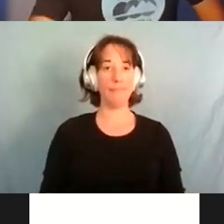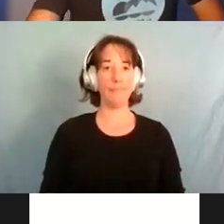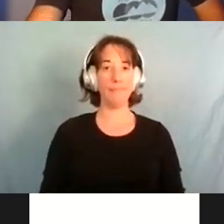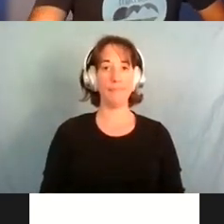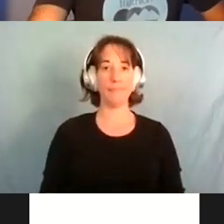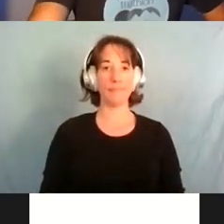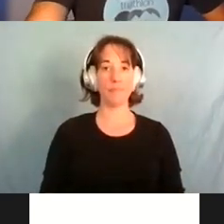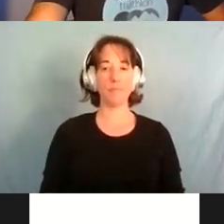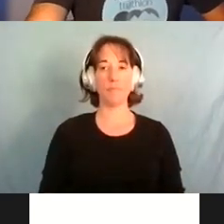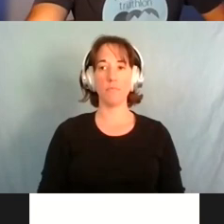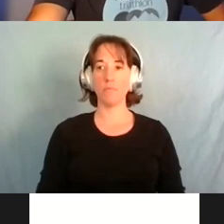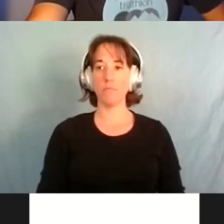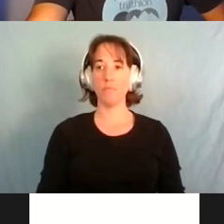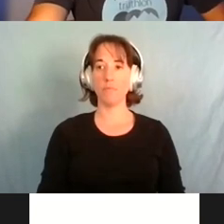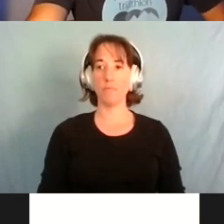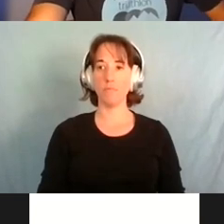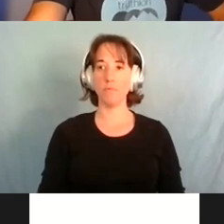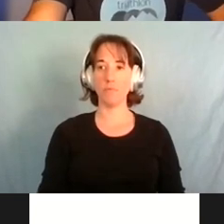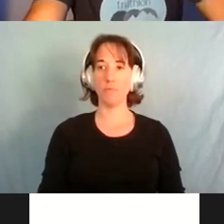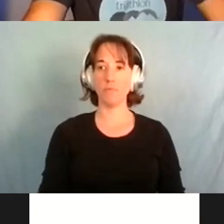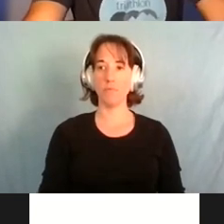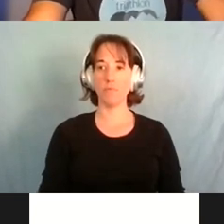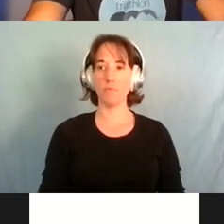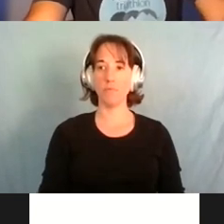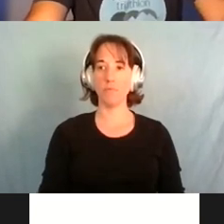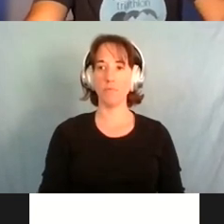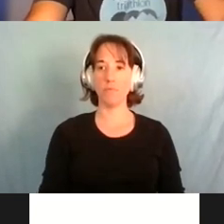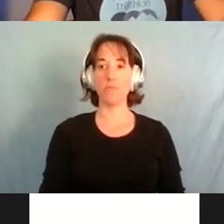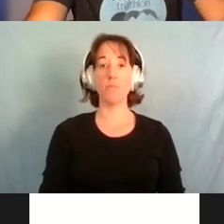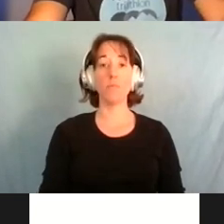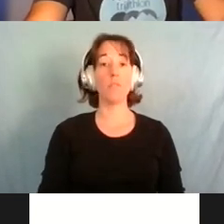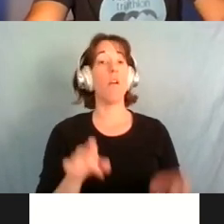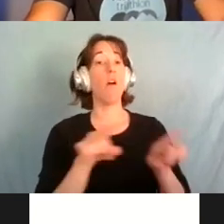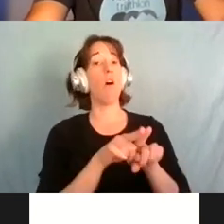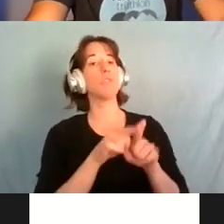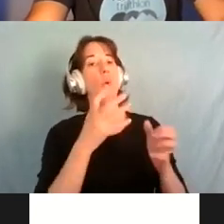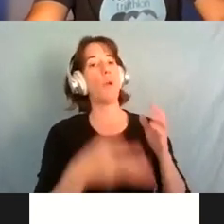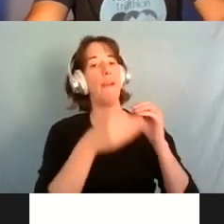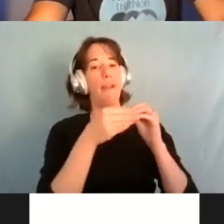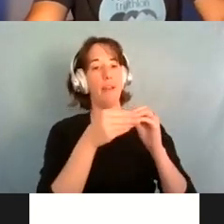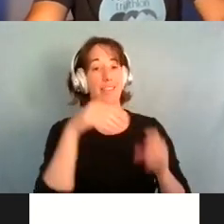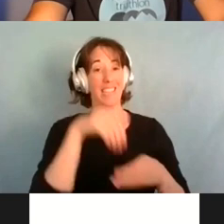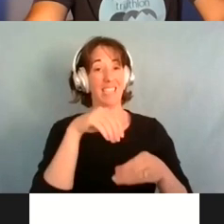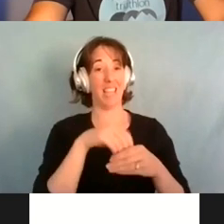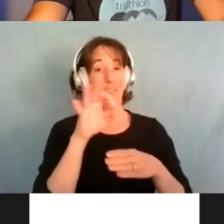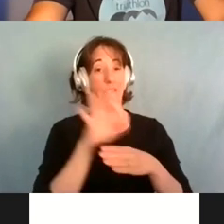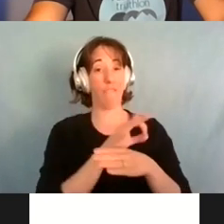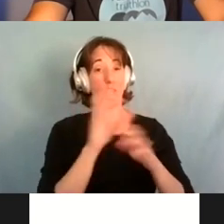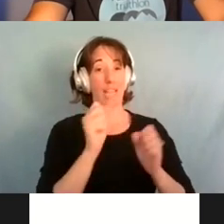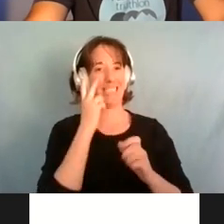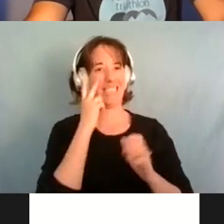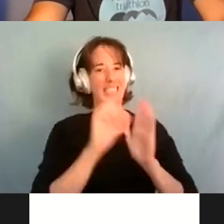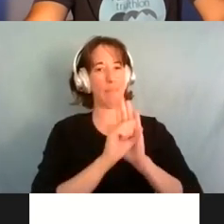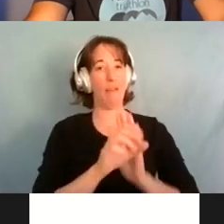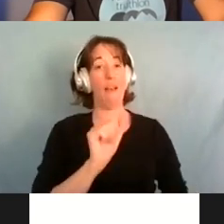Also, I'd like to add inside the function, so you can see the actual symbols for what they are, the alpha and the gamma. So gamma